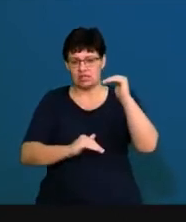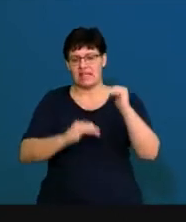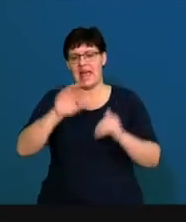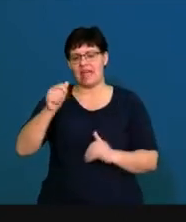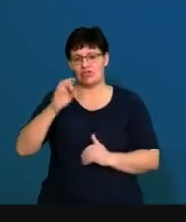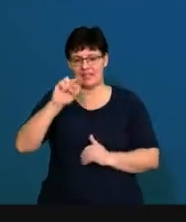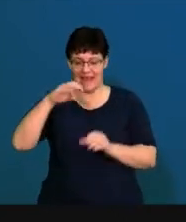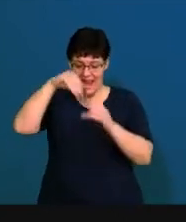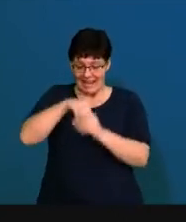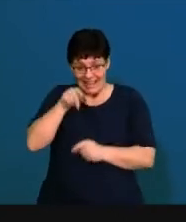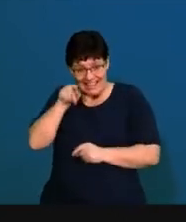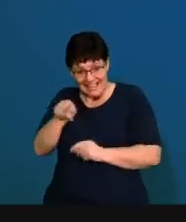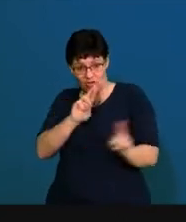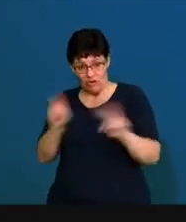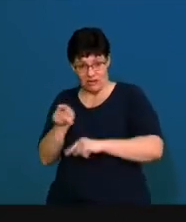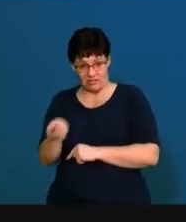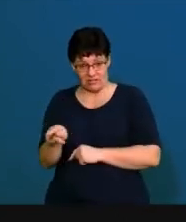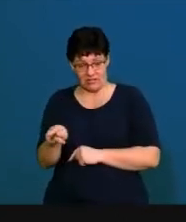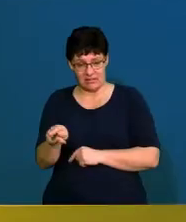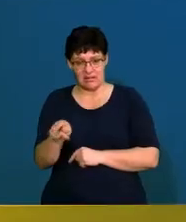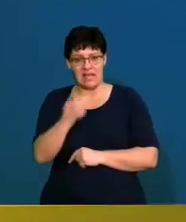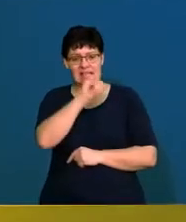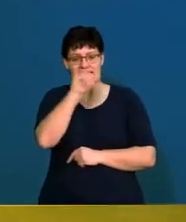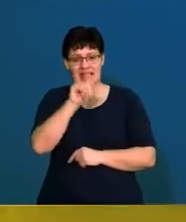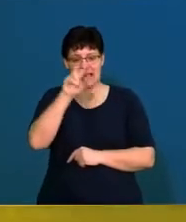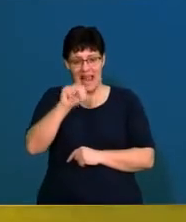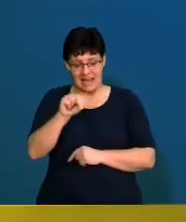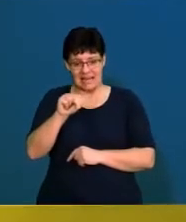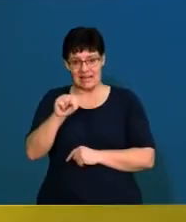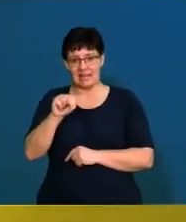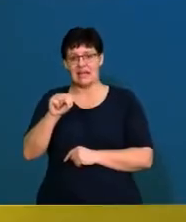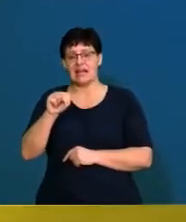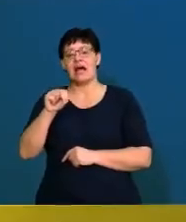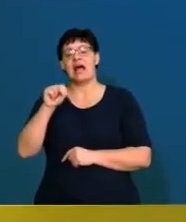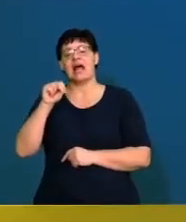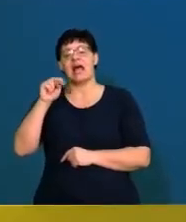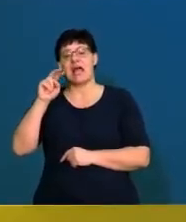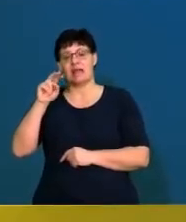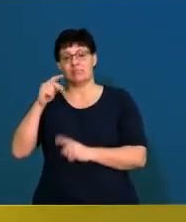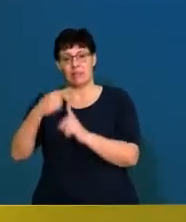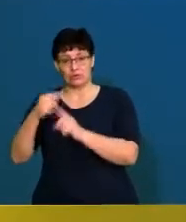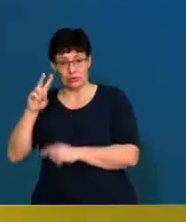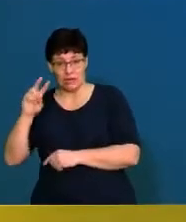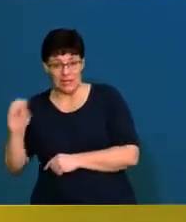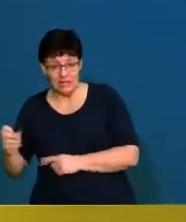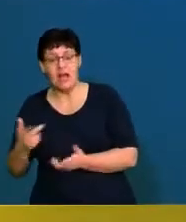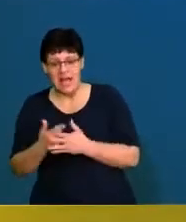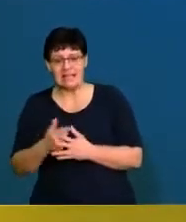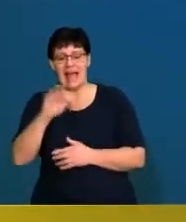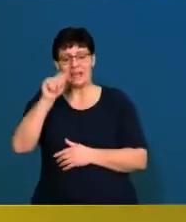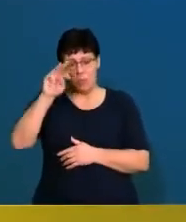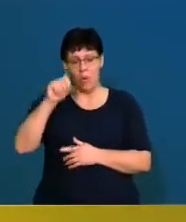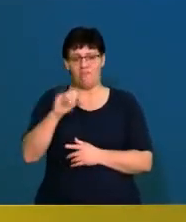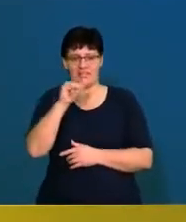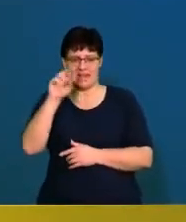reducing agent in this half reaction. So Zn2 plus is an ion of zinc, yet Zn is an atom of